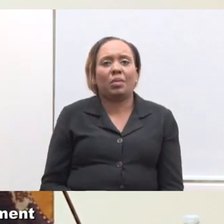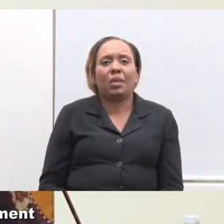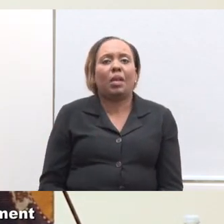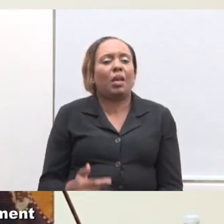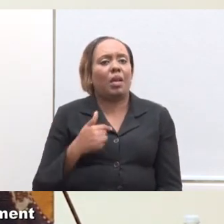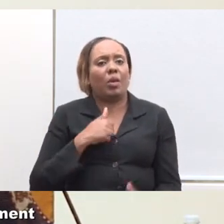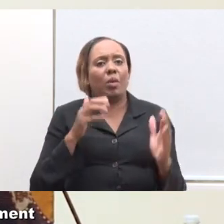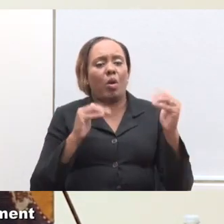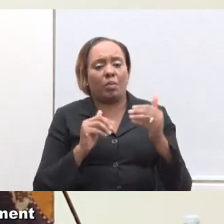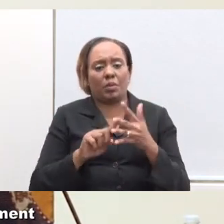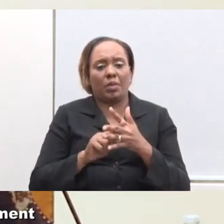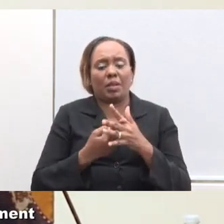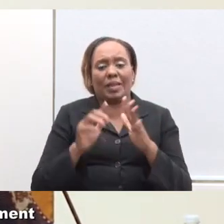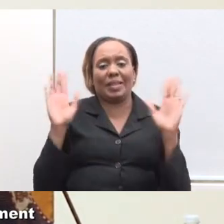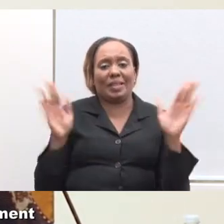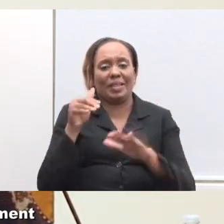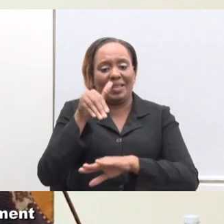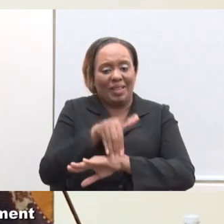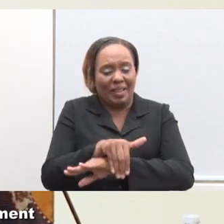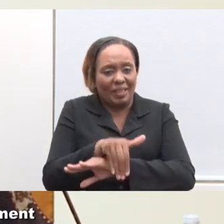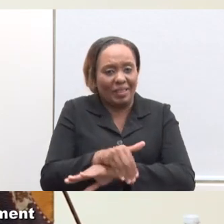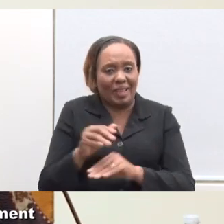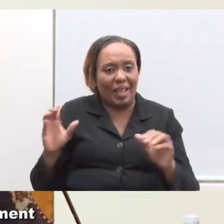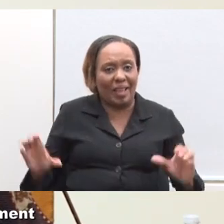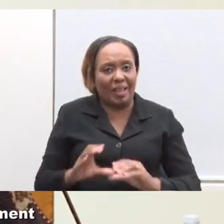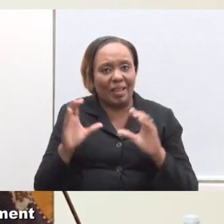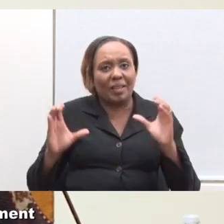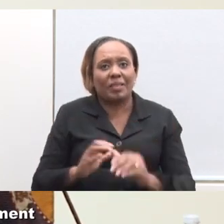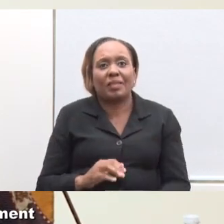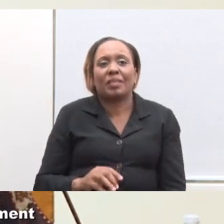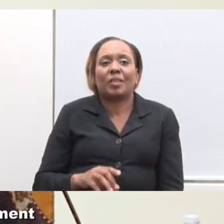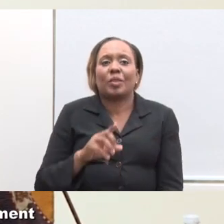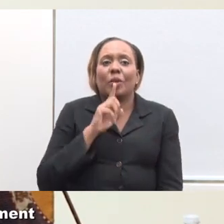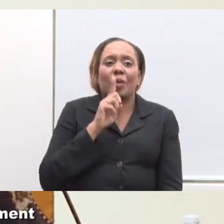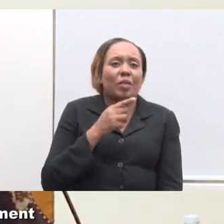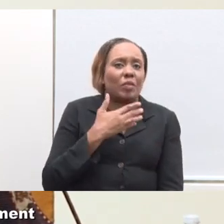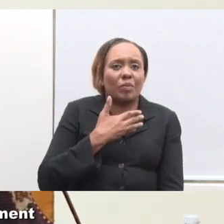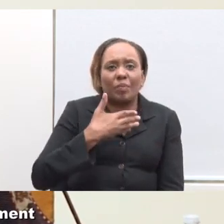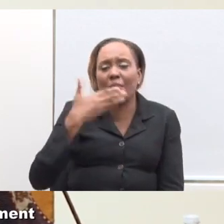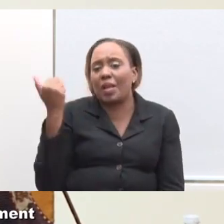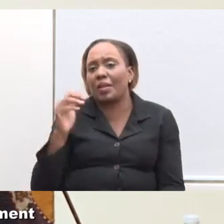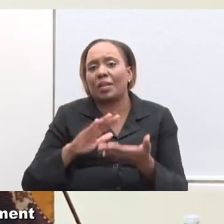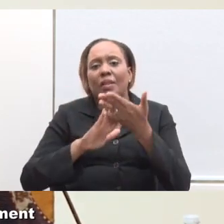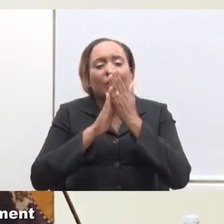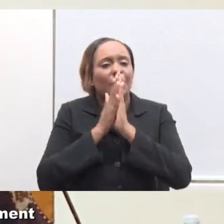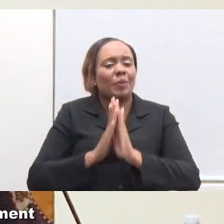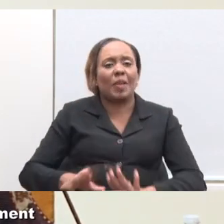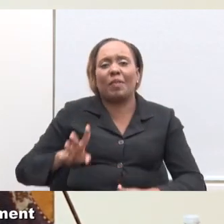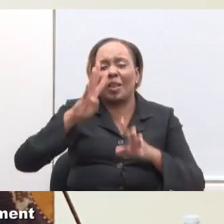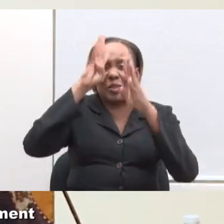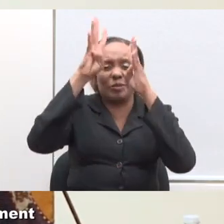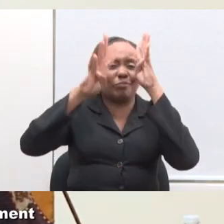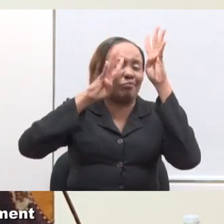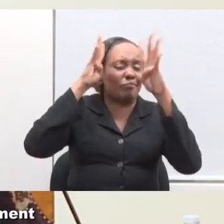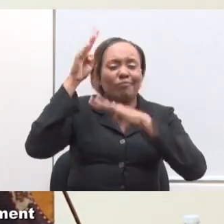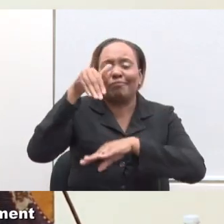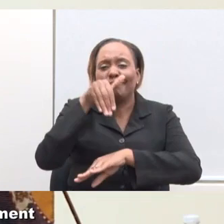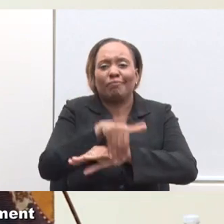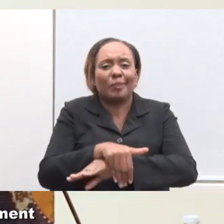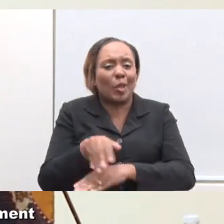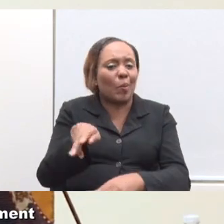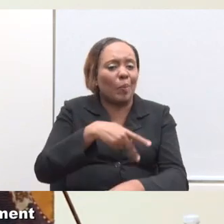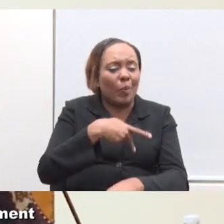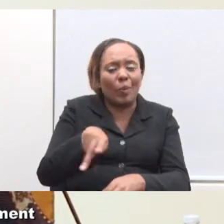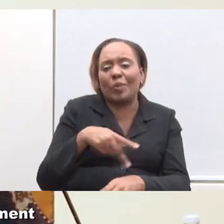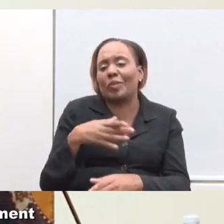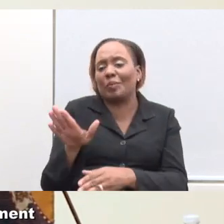functions, because I must tell you that that was one of the best and most peaceful and creative of evenings, poetry and